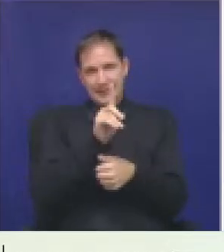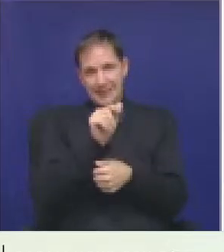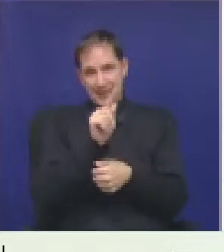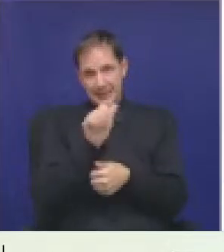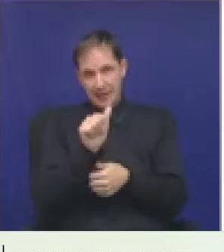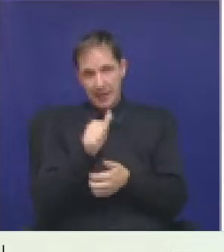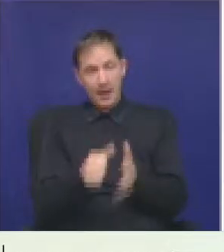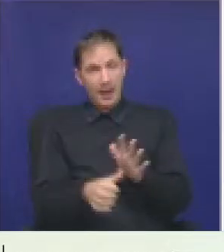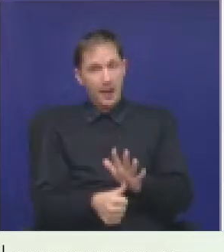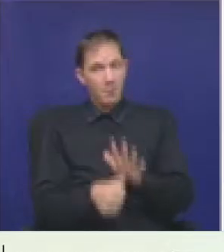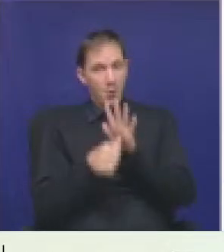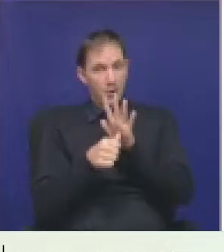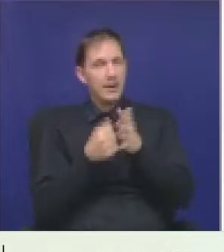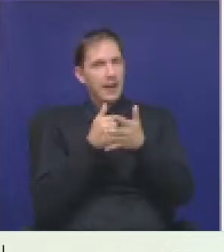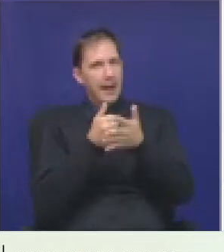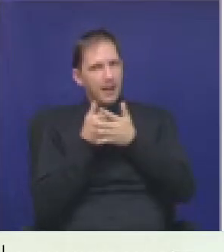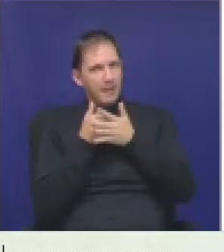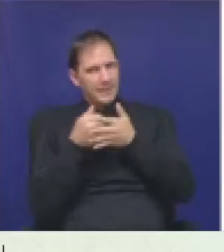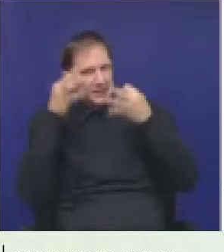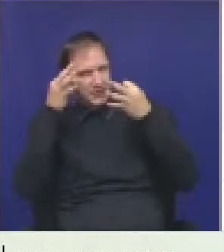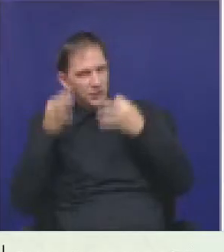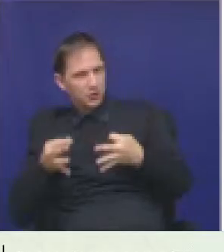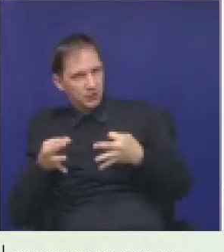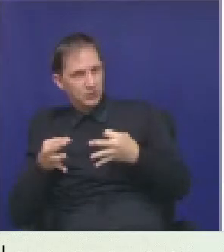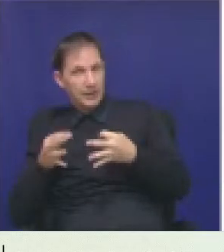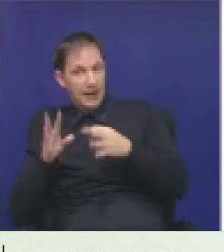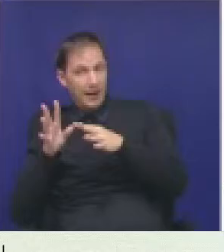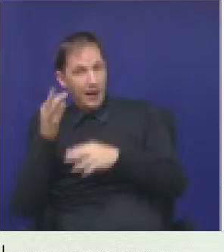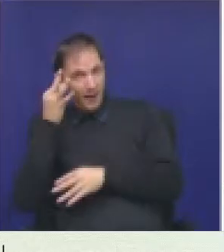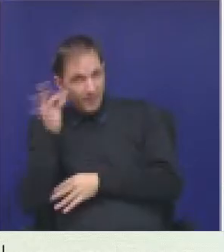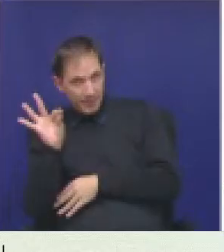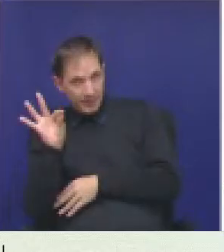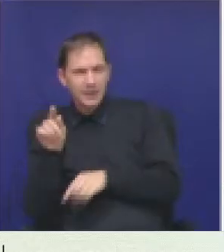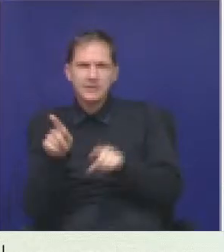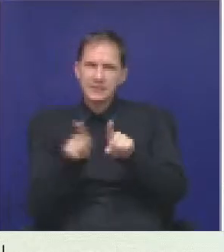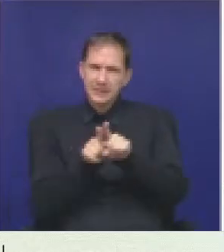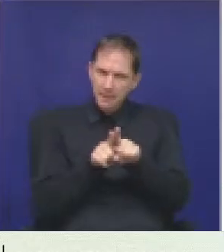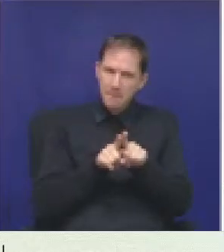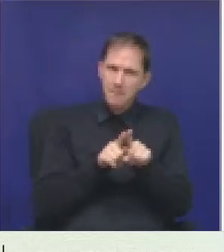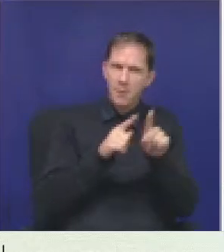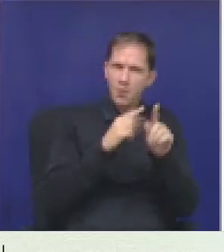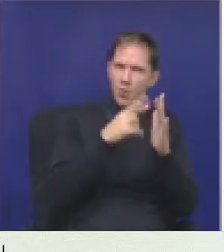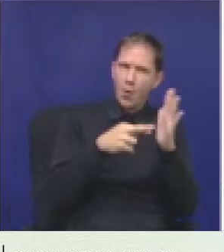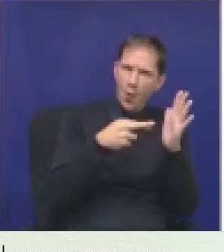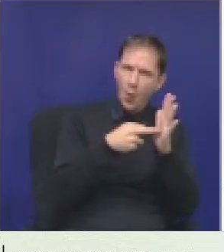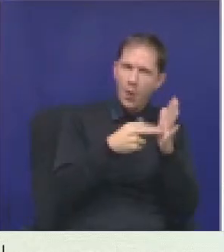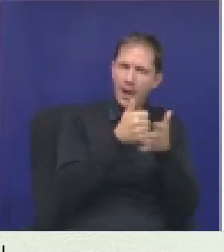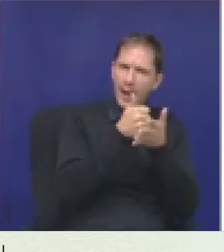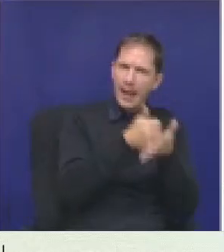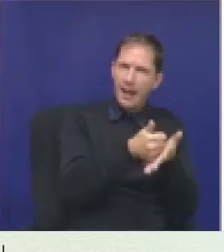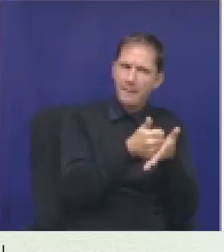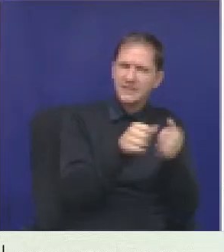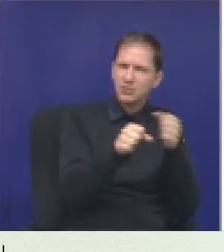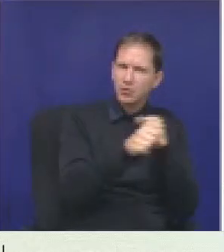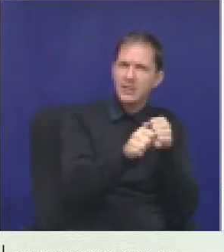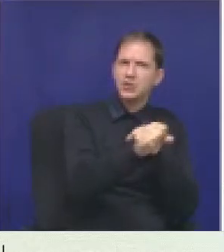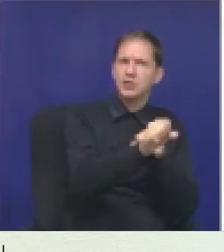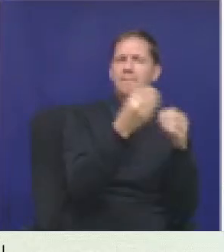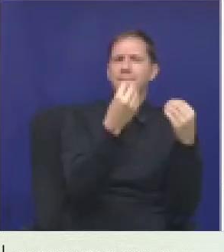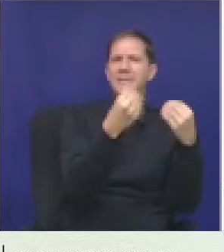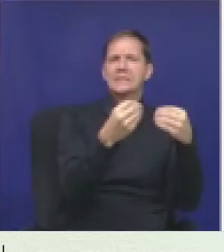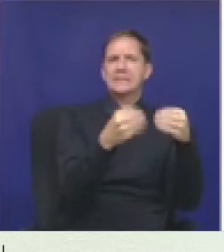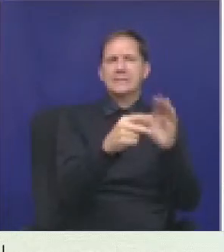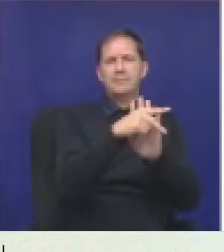for informed decision-making within government, but also plays a significant role in guiding business strategies and policies across